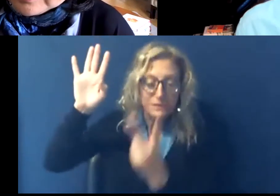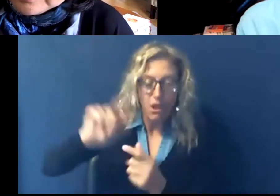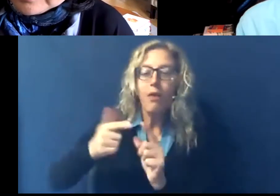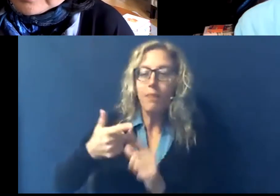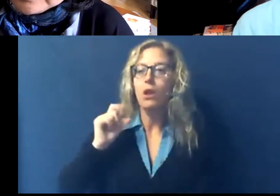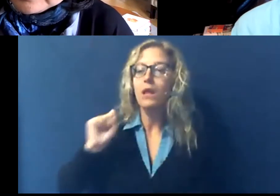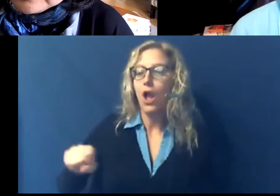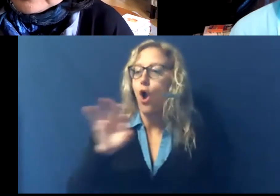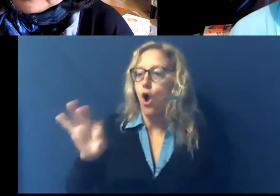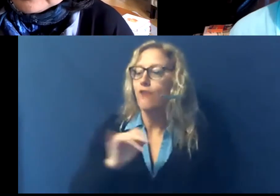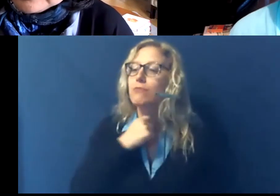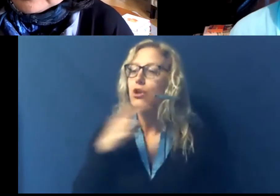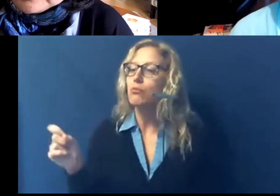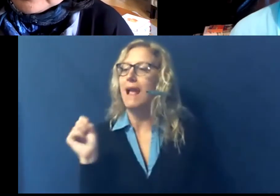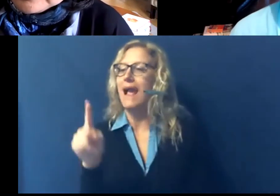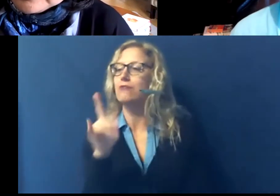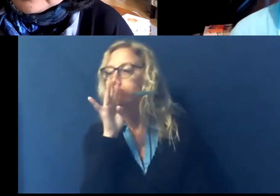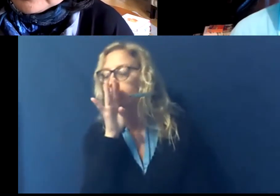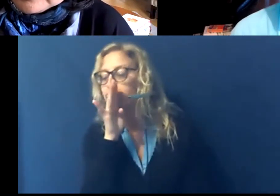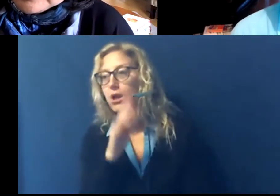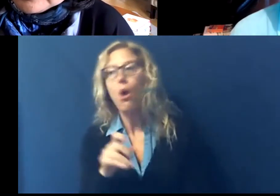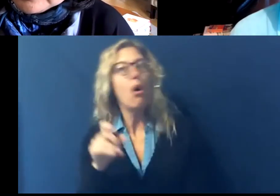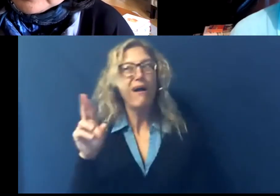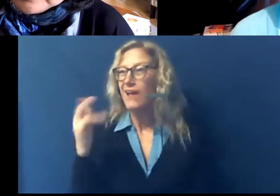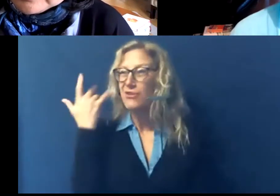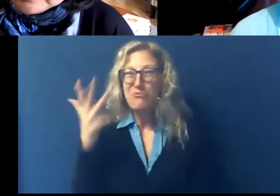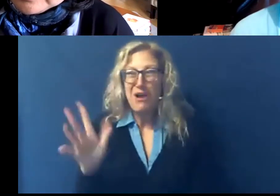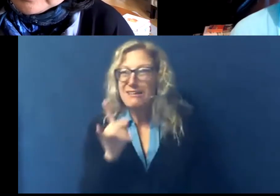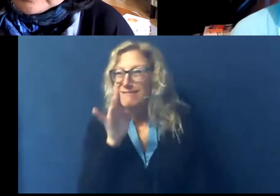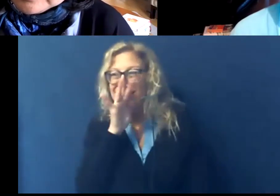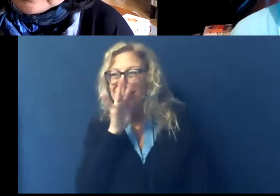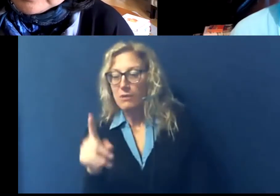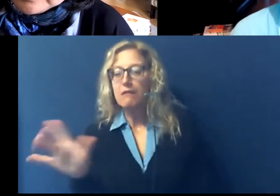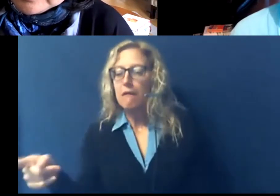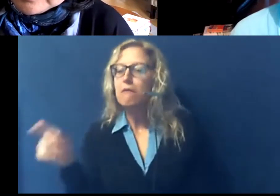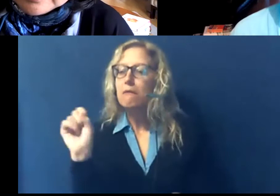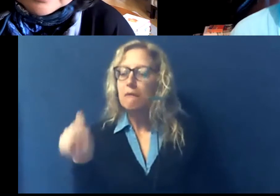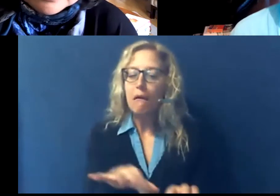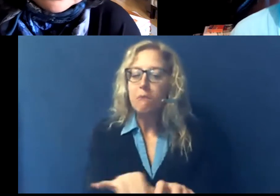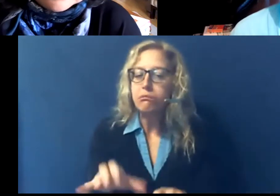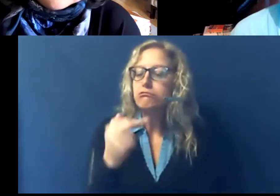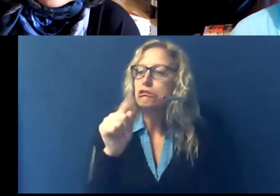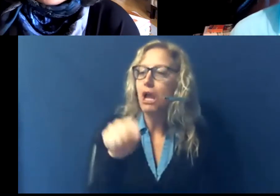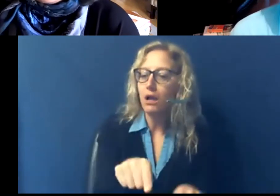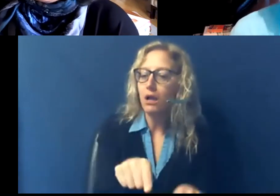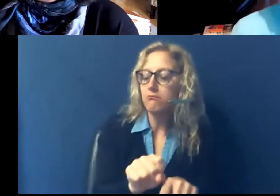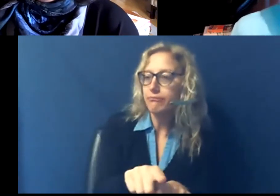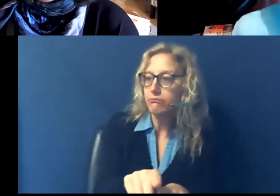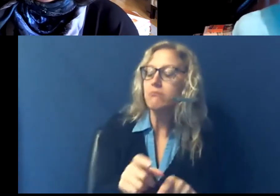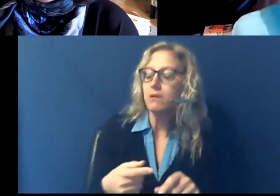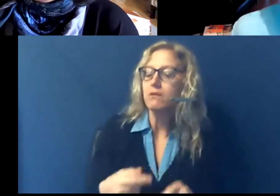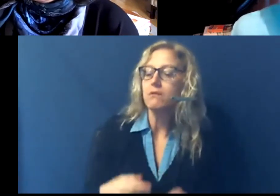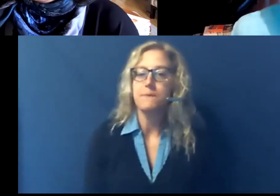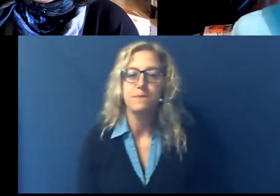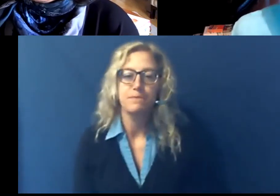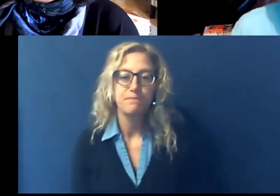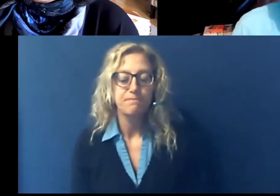unmute you that way. Otherwise, please enter your questions in the chat function found at the bottom of your screen.